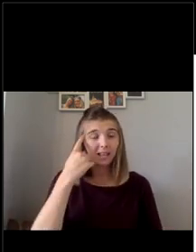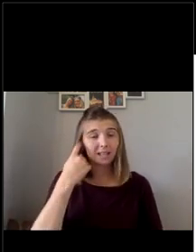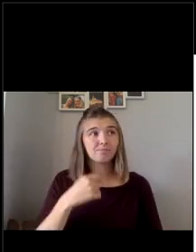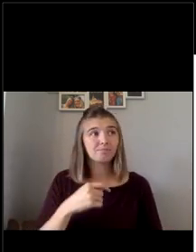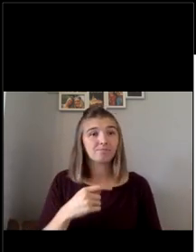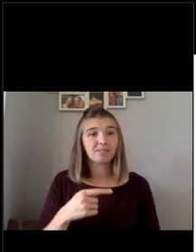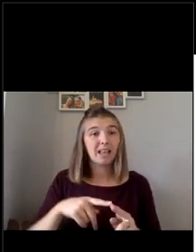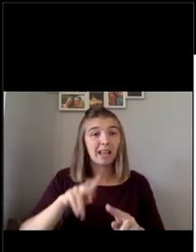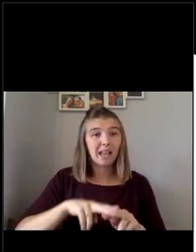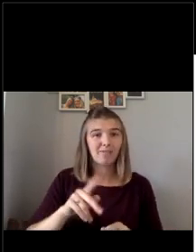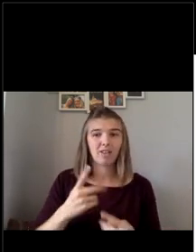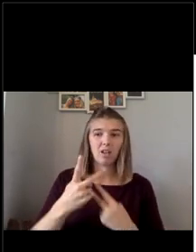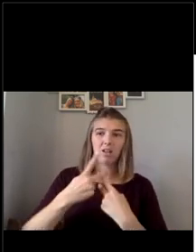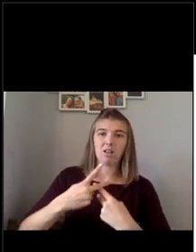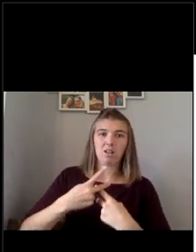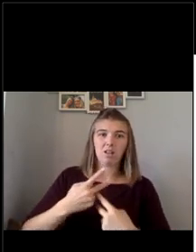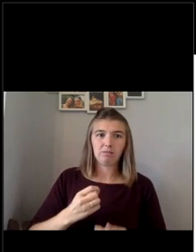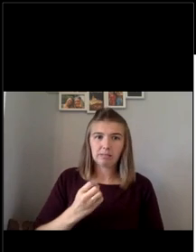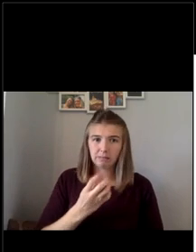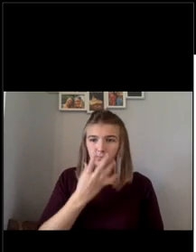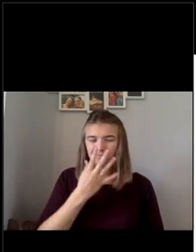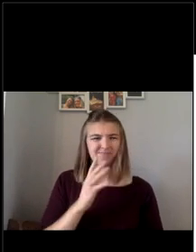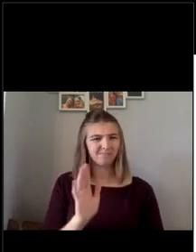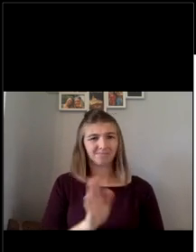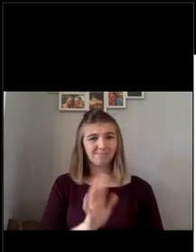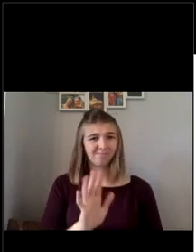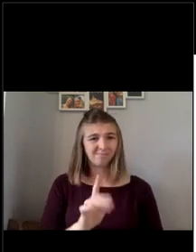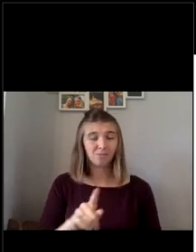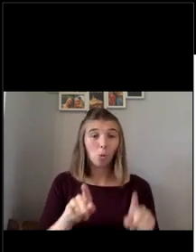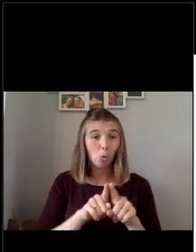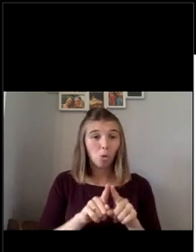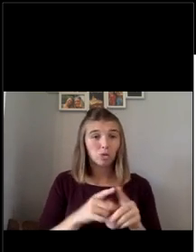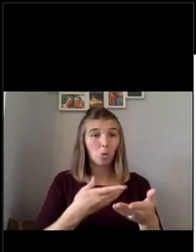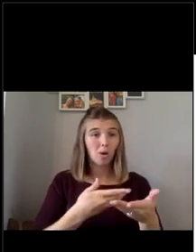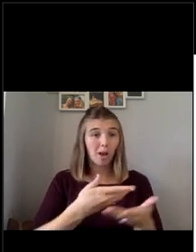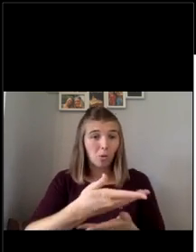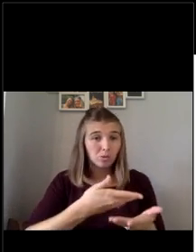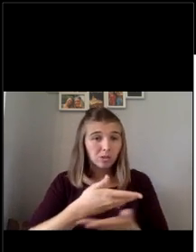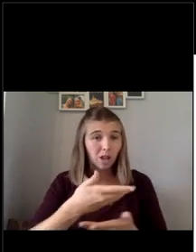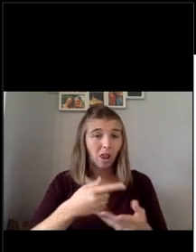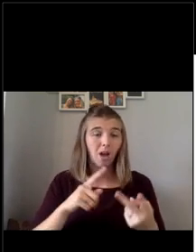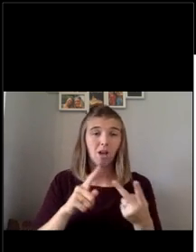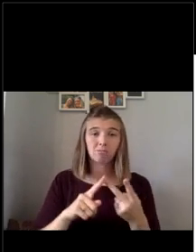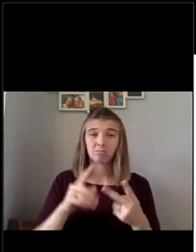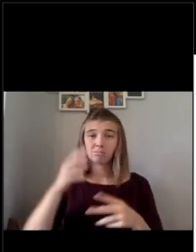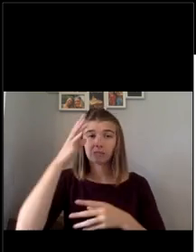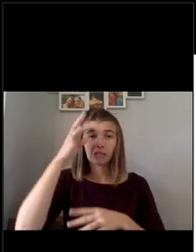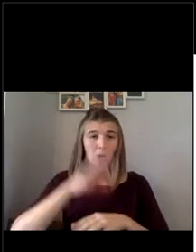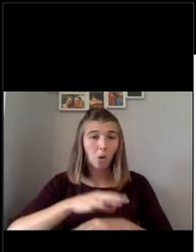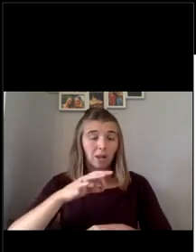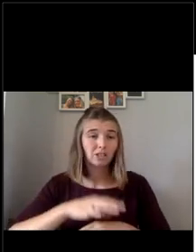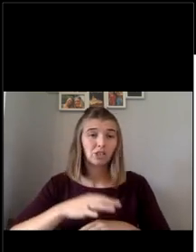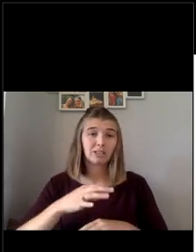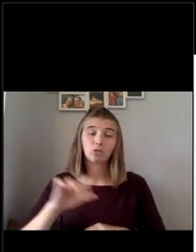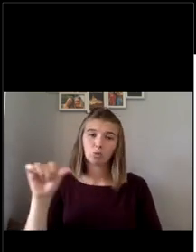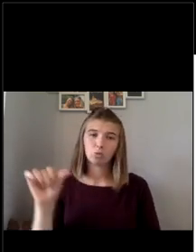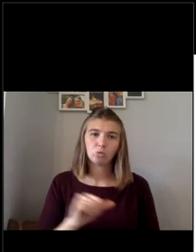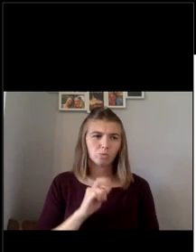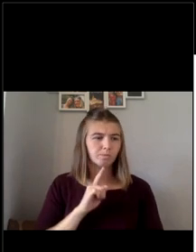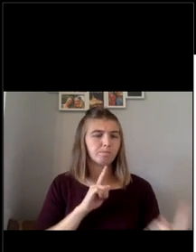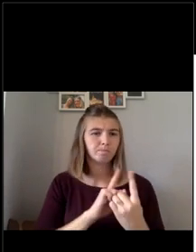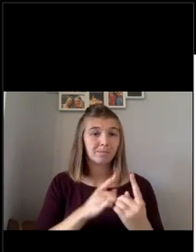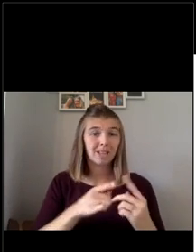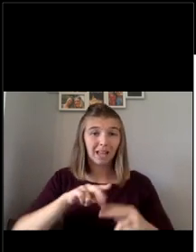not something we should shame people for. Now, I do know professional help is not something that is accessible to everybody,